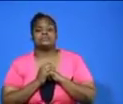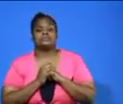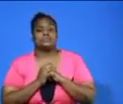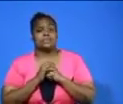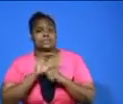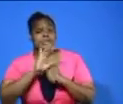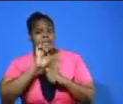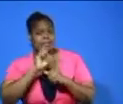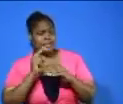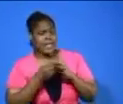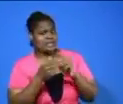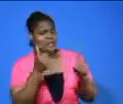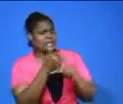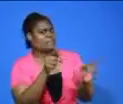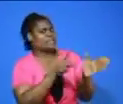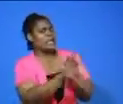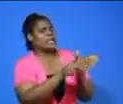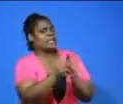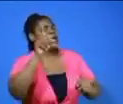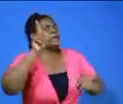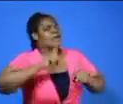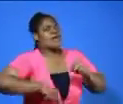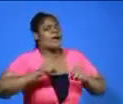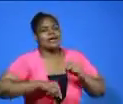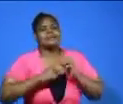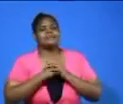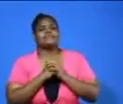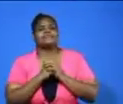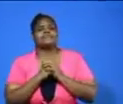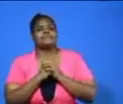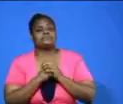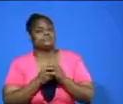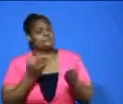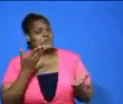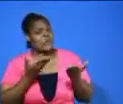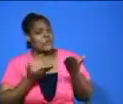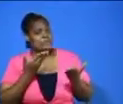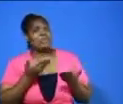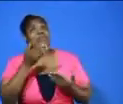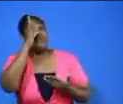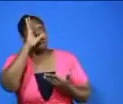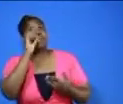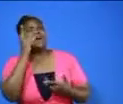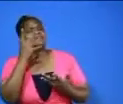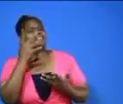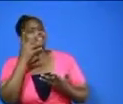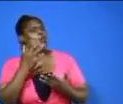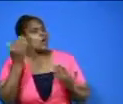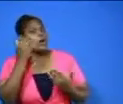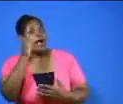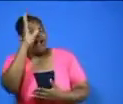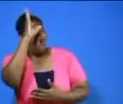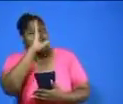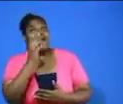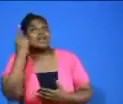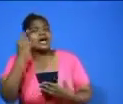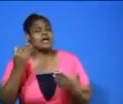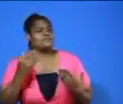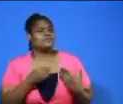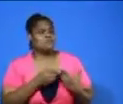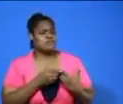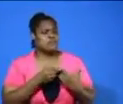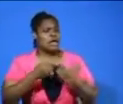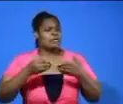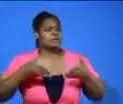Elijah couldn't kill them all by himself. I don't think so. Well, maybe God has ways of doing stuff. And